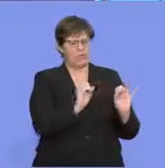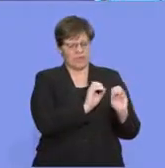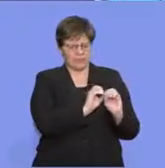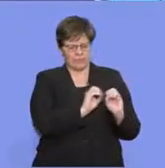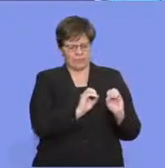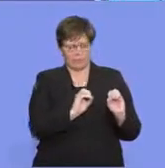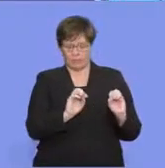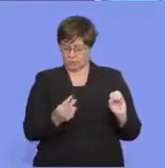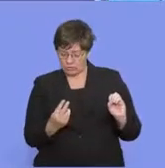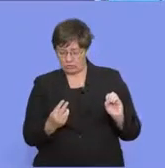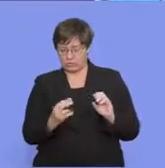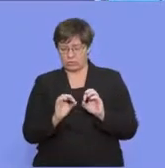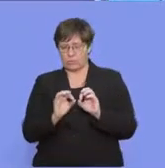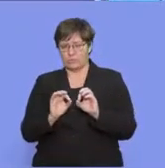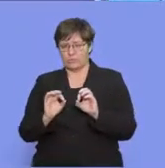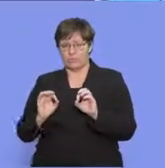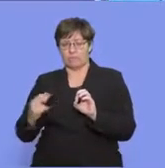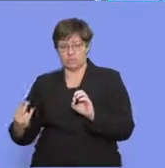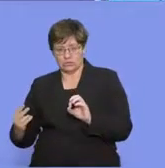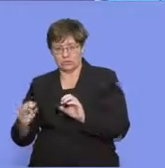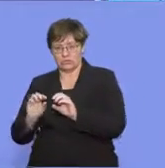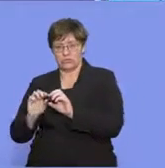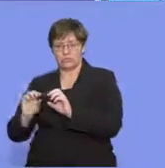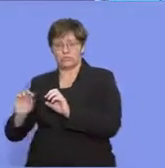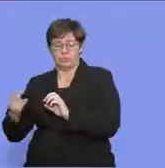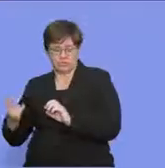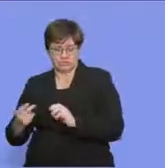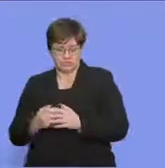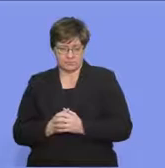and that's where we see organisms changing.